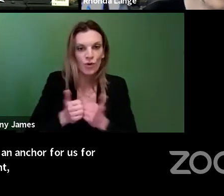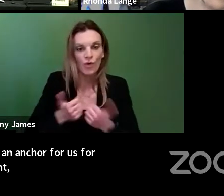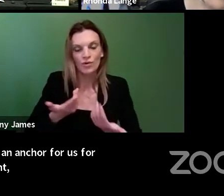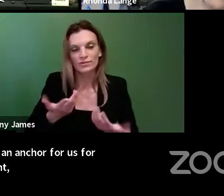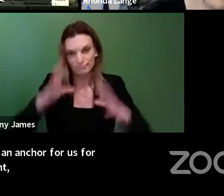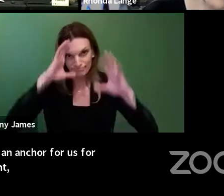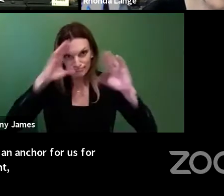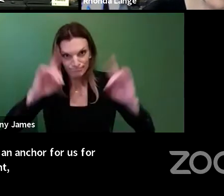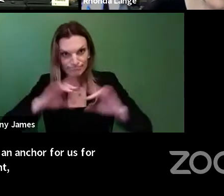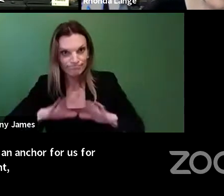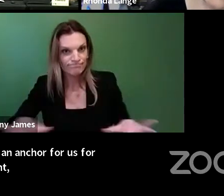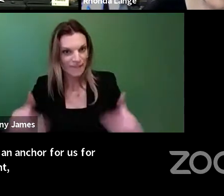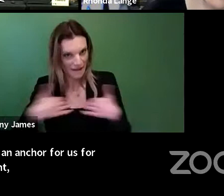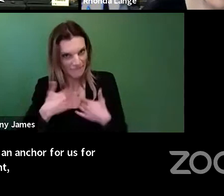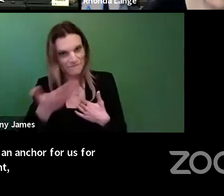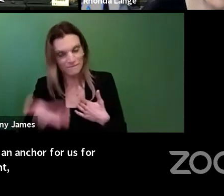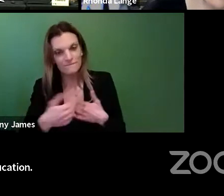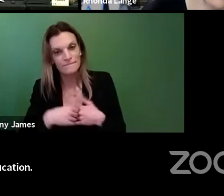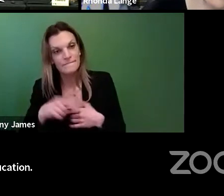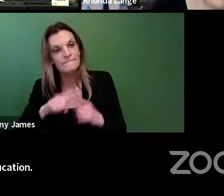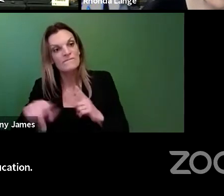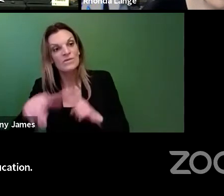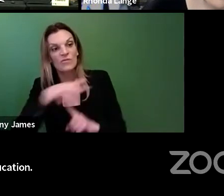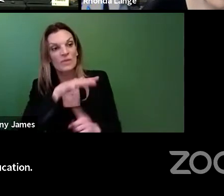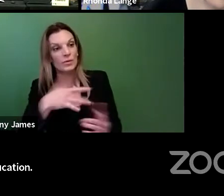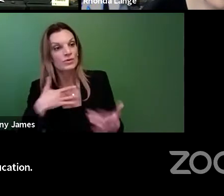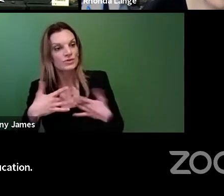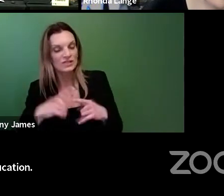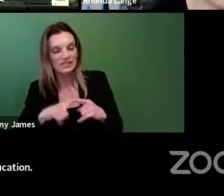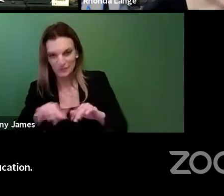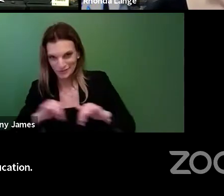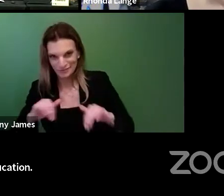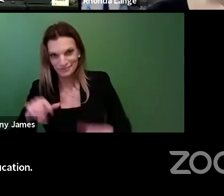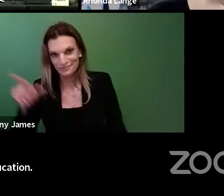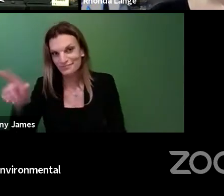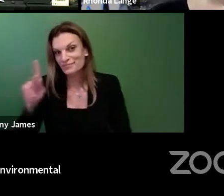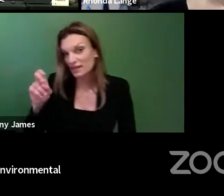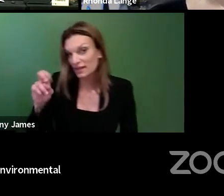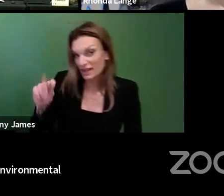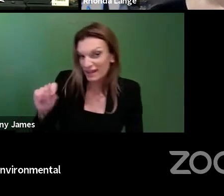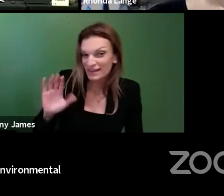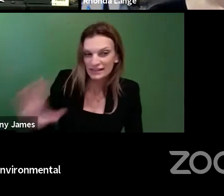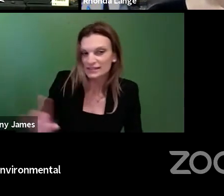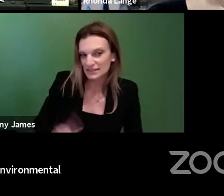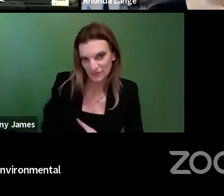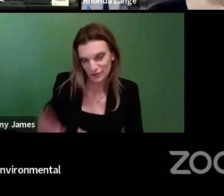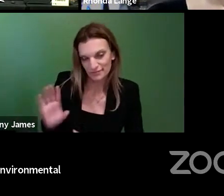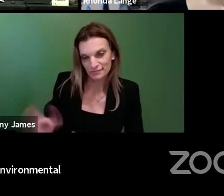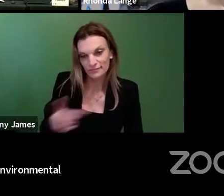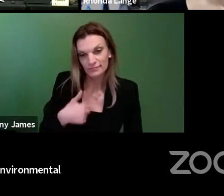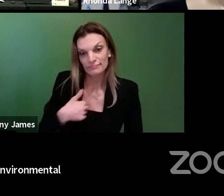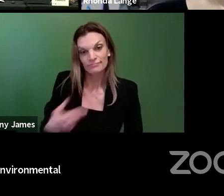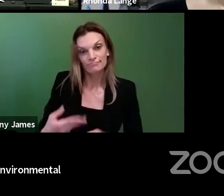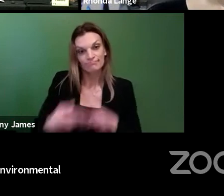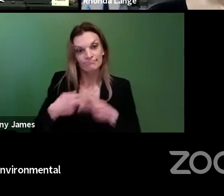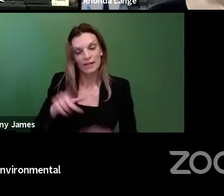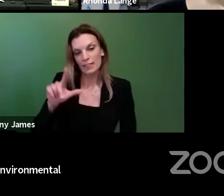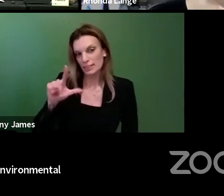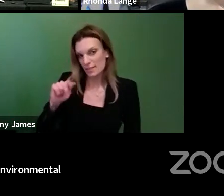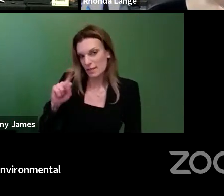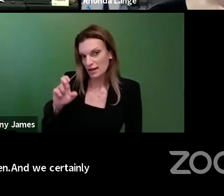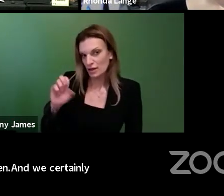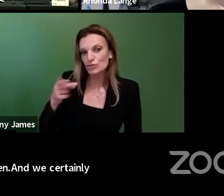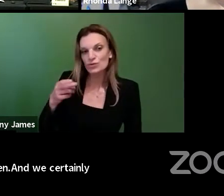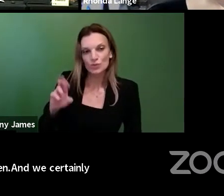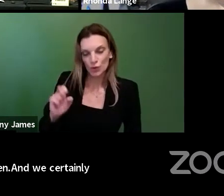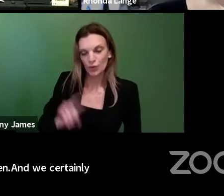we have different environmental concerns than our friends in Kent. And we certainly identify as Lakeshore, even though